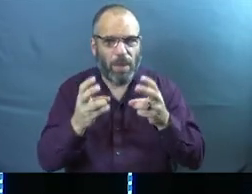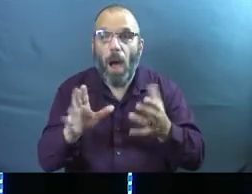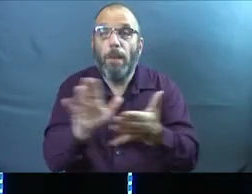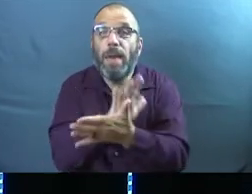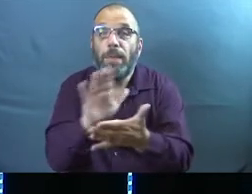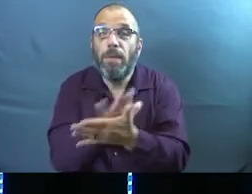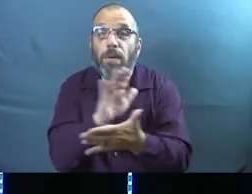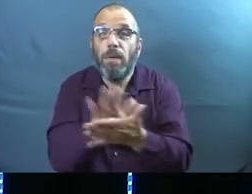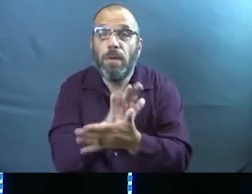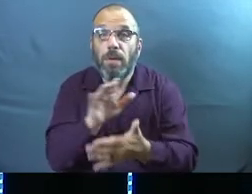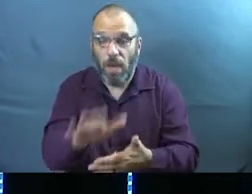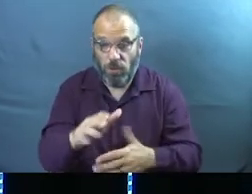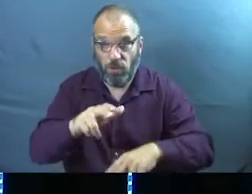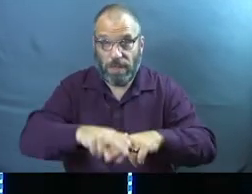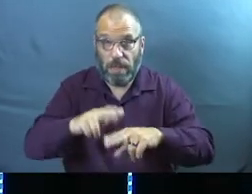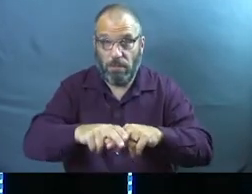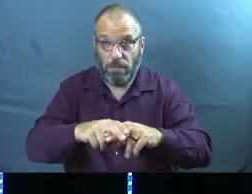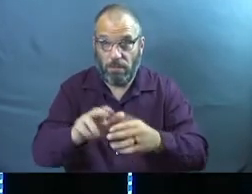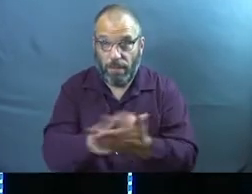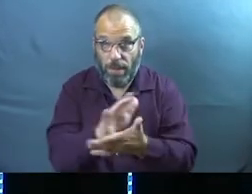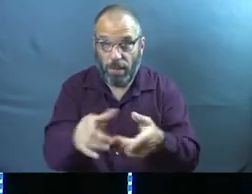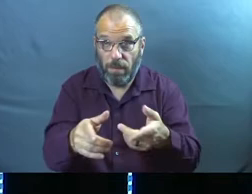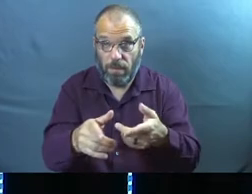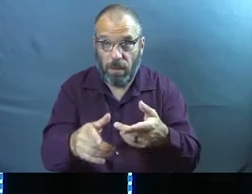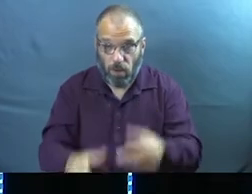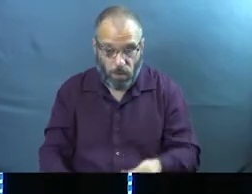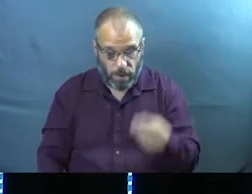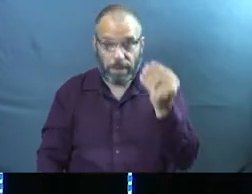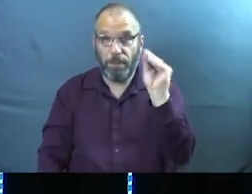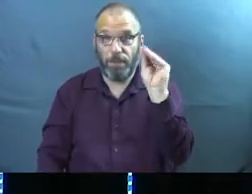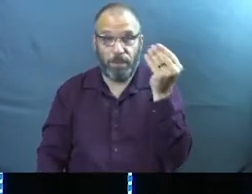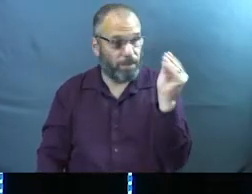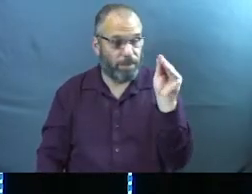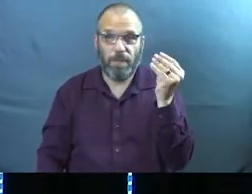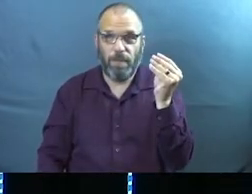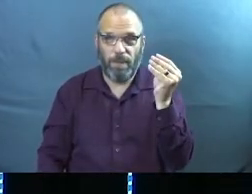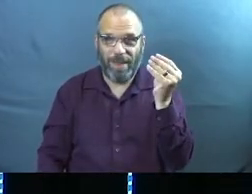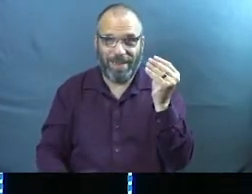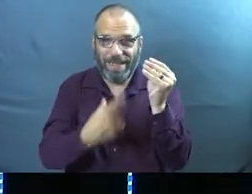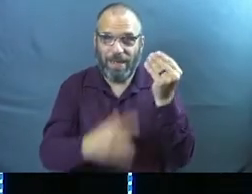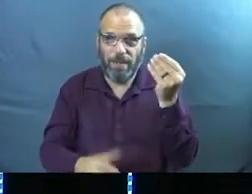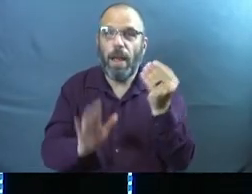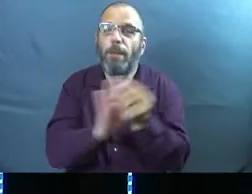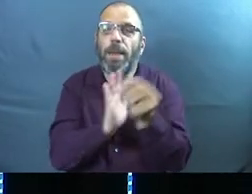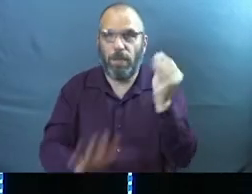sheet of paper on your seat. Can you get that? Grab that guy.